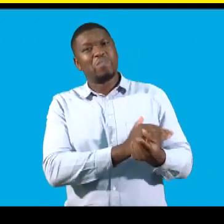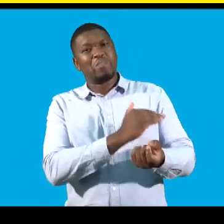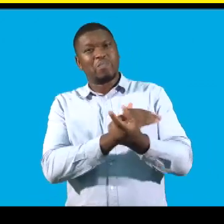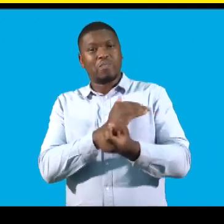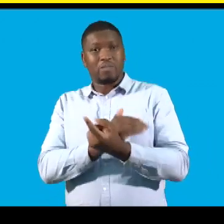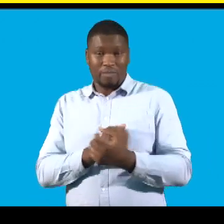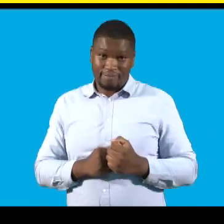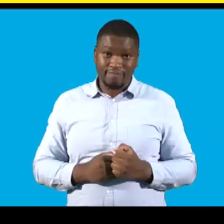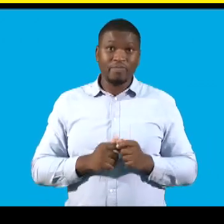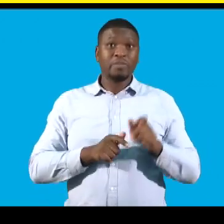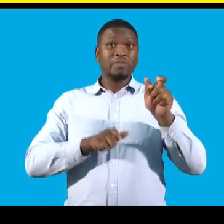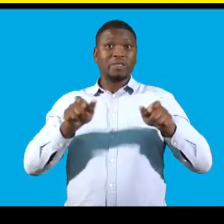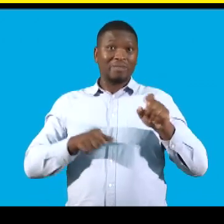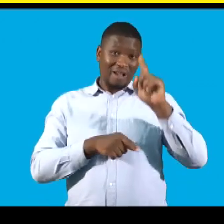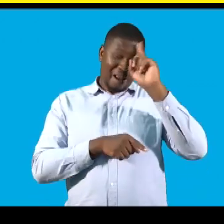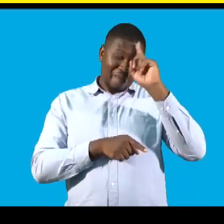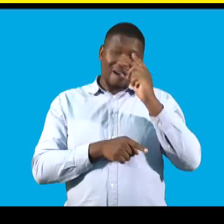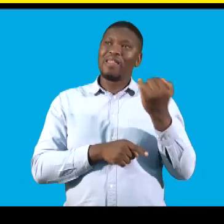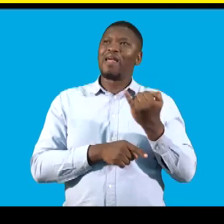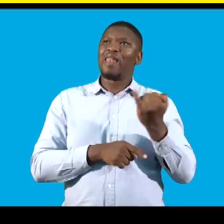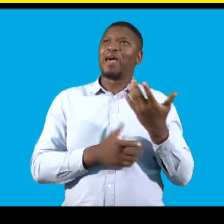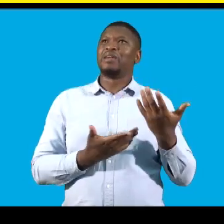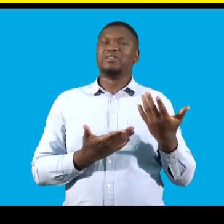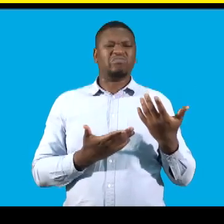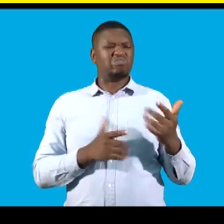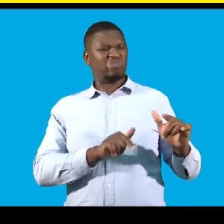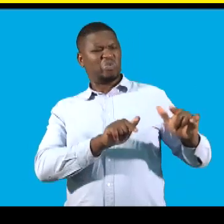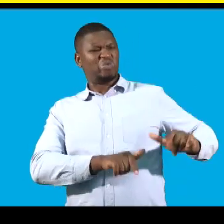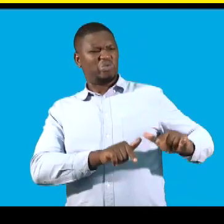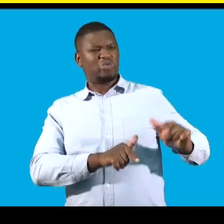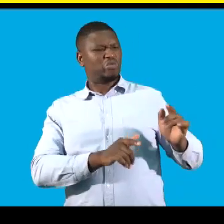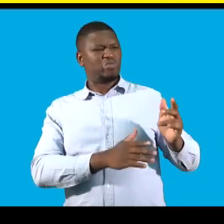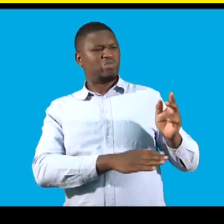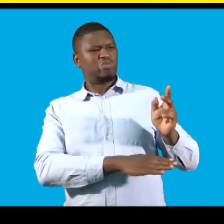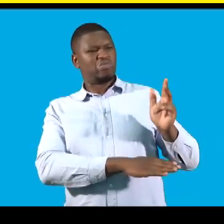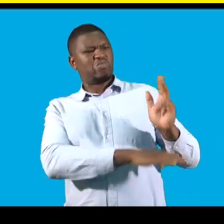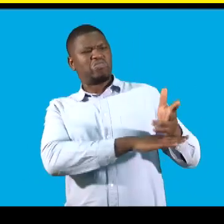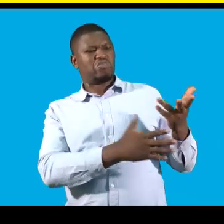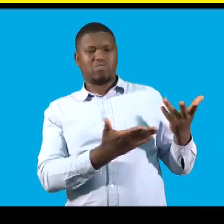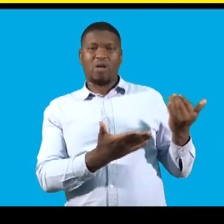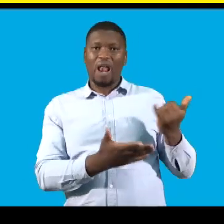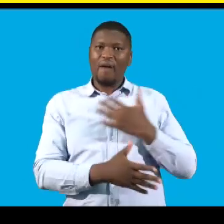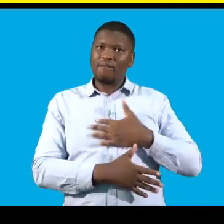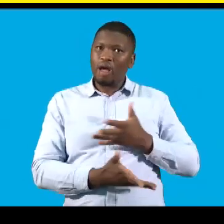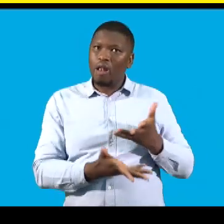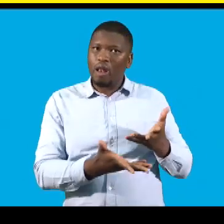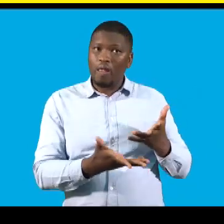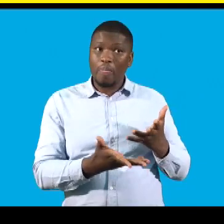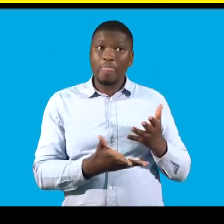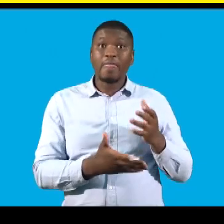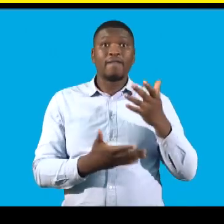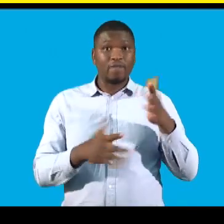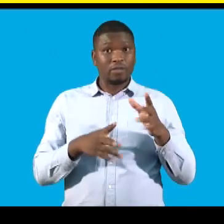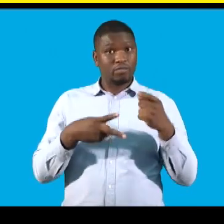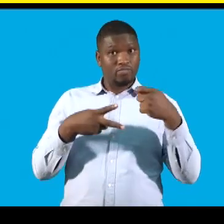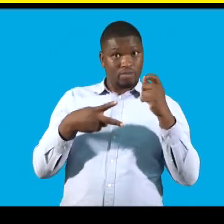during apartheid. The people of color were treated as lacking value or as disposable.